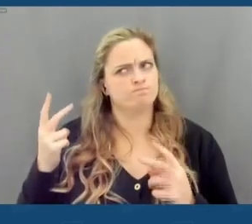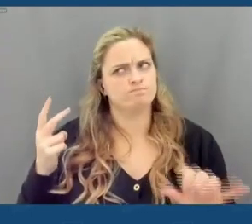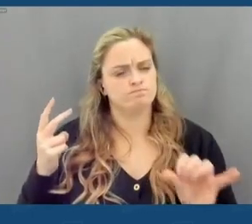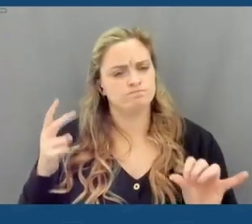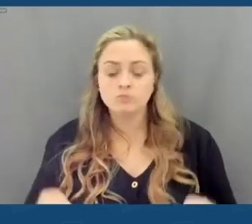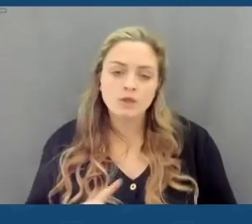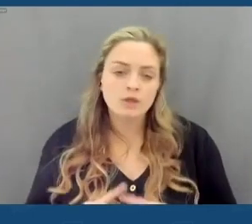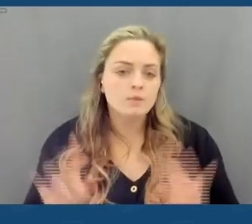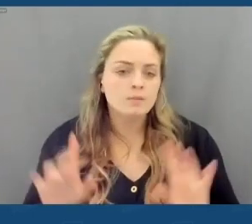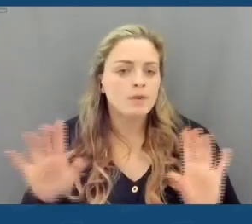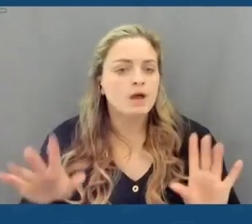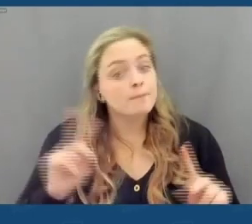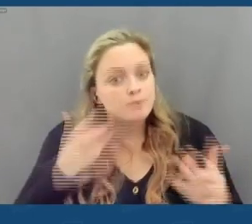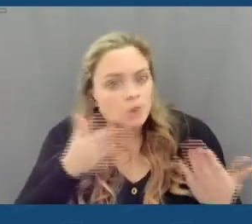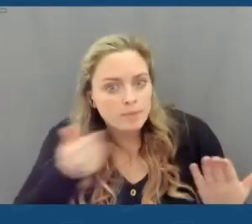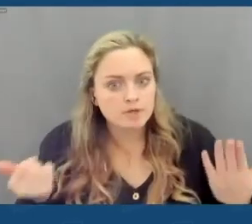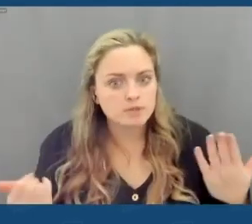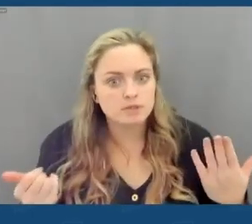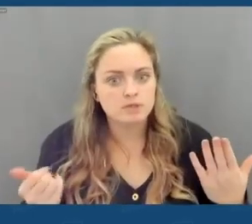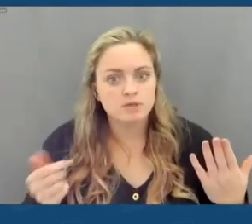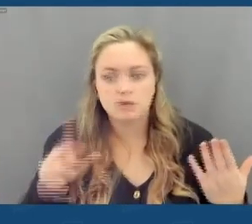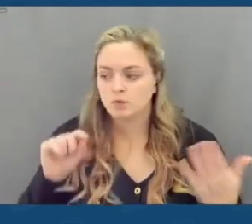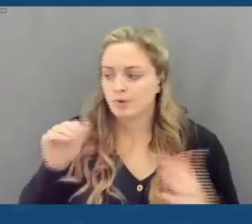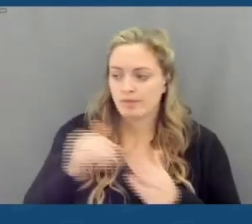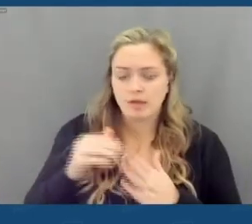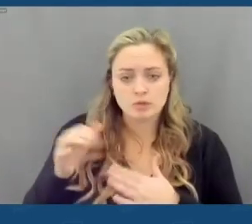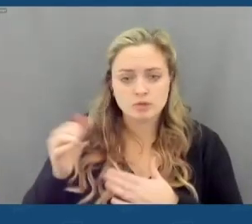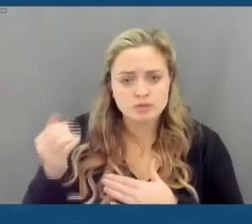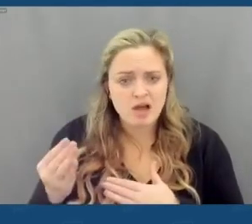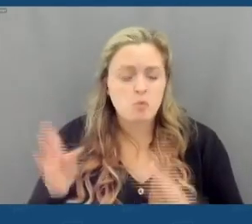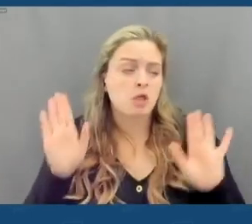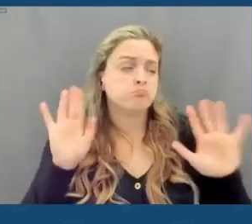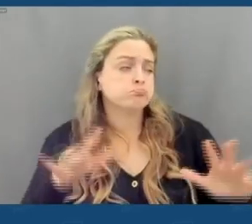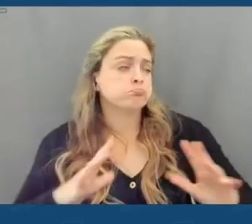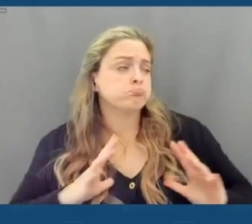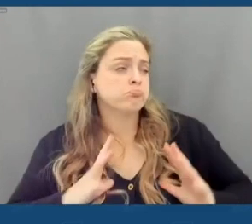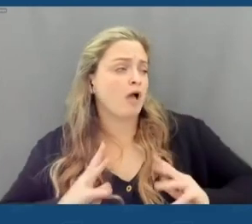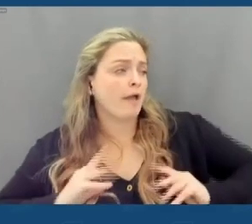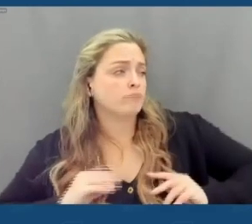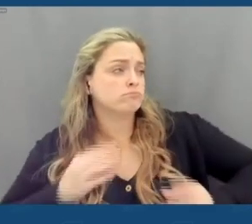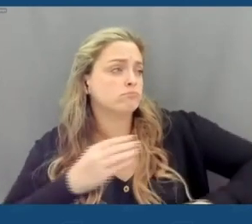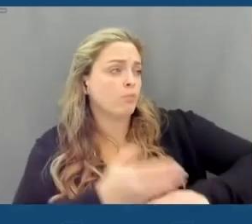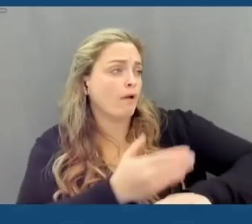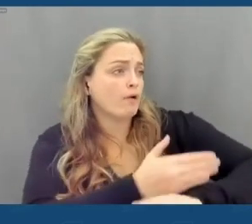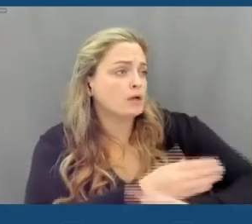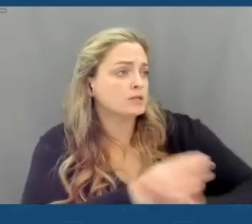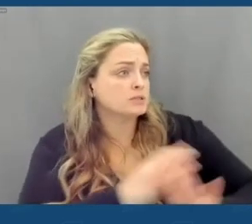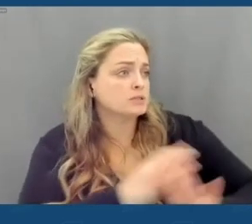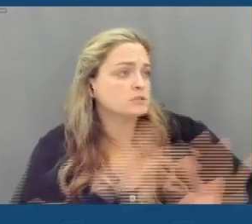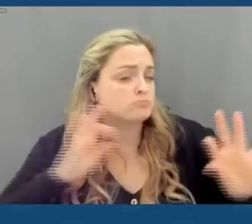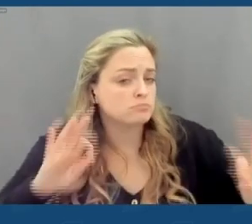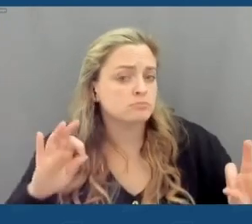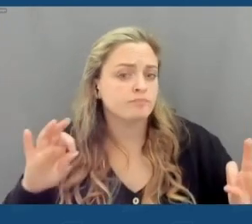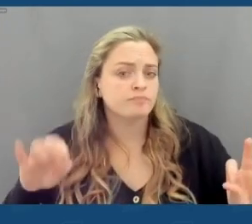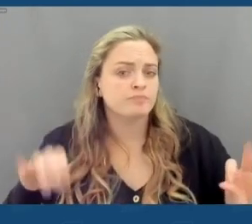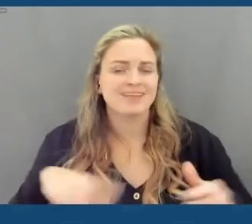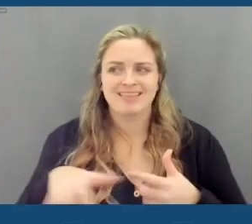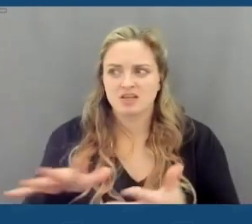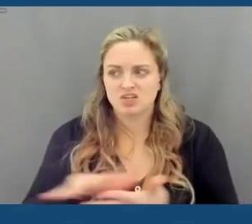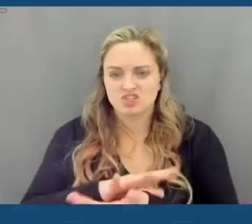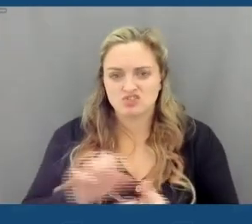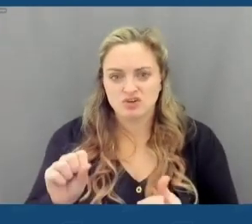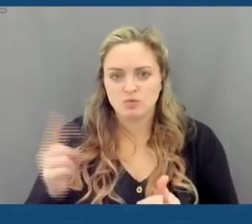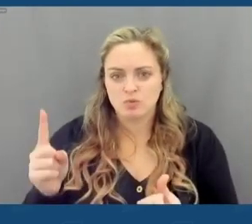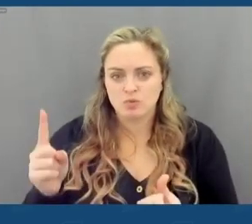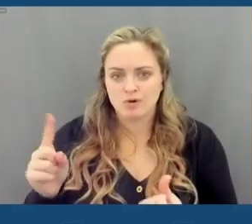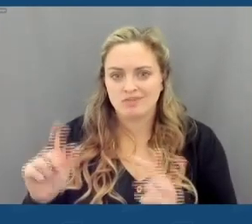But people didn't know any better. You know, there were 20,000 jobs. No one questioned it. I mean, this is progress. Until we destroyed one of the Great Lakes, one of the